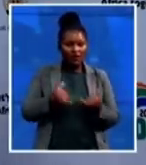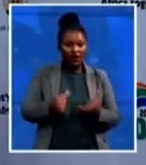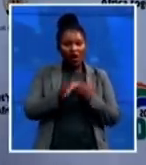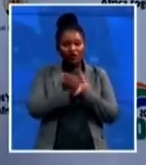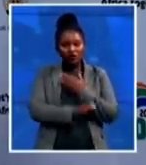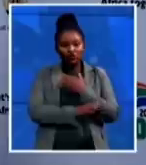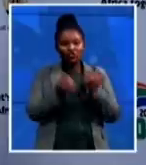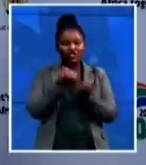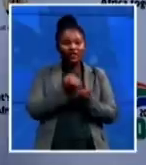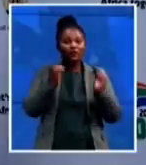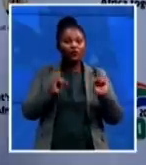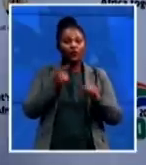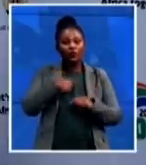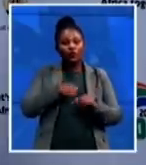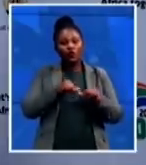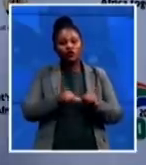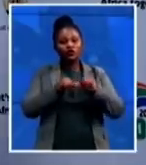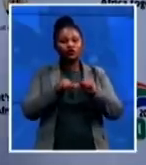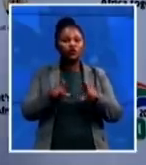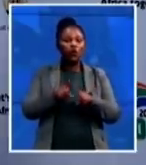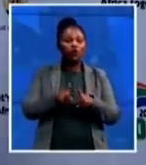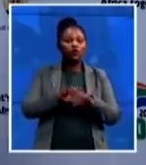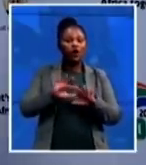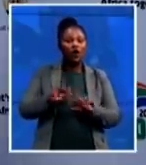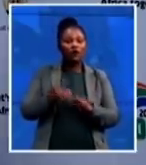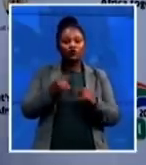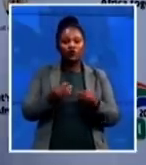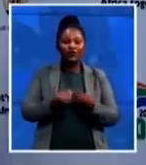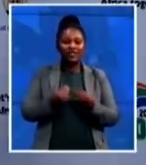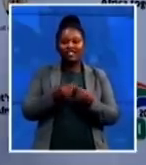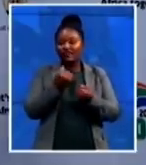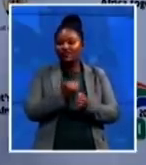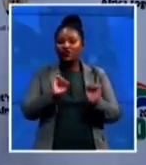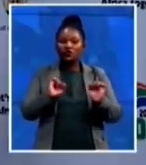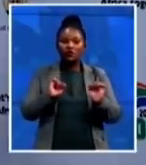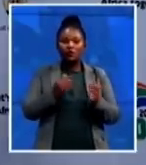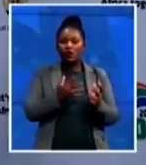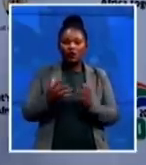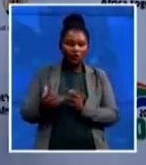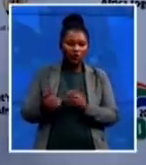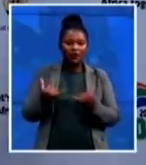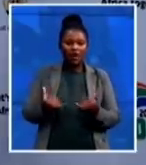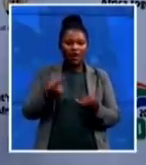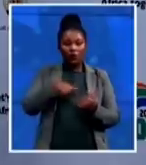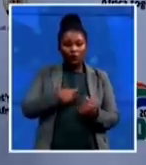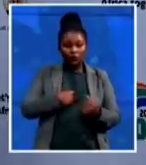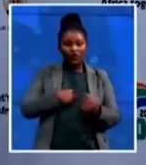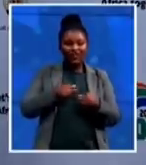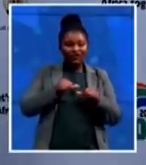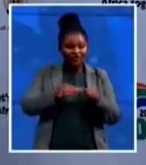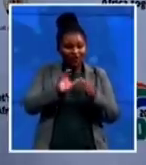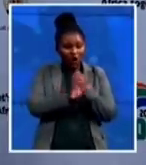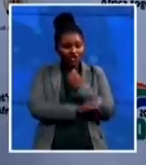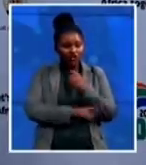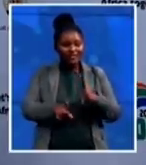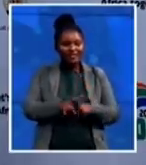on how to pursue its freedoms. But as long as we are bound by the same constitution, we are family of a